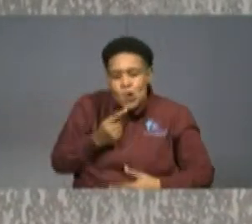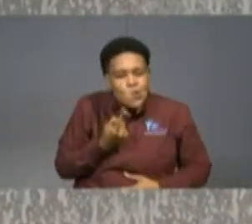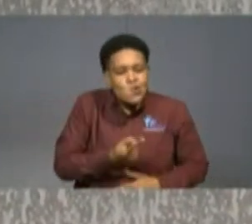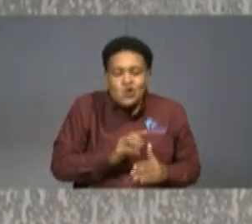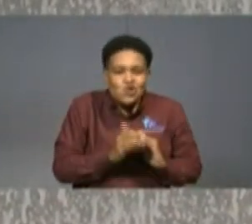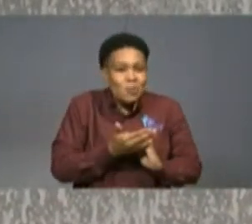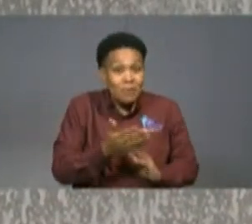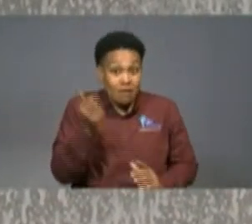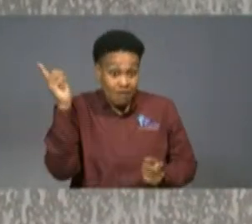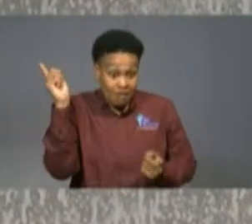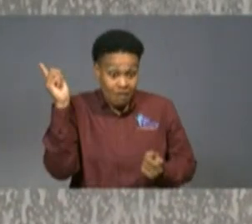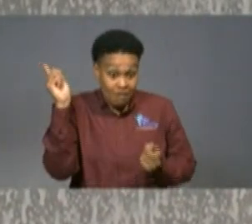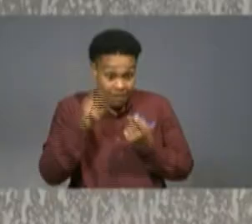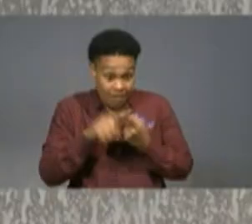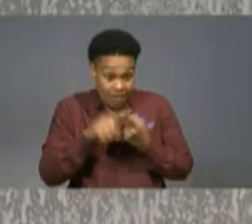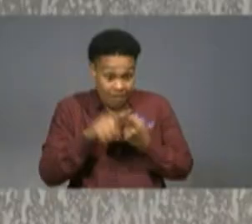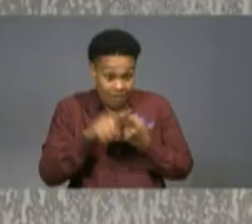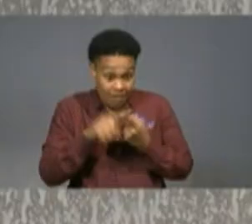we will take some